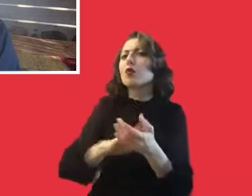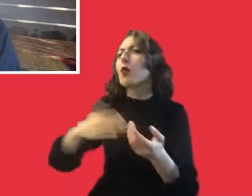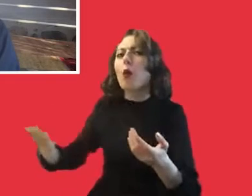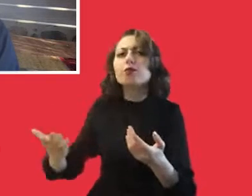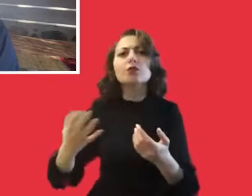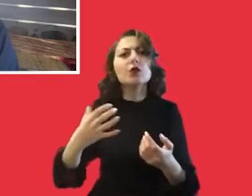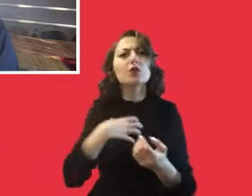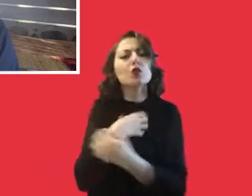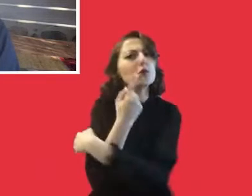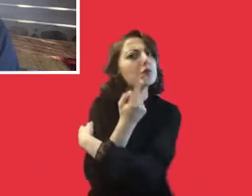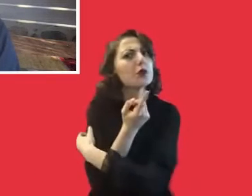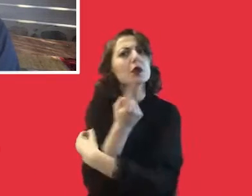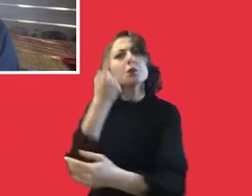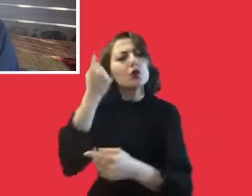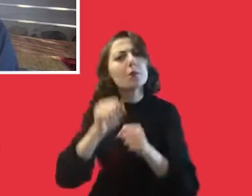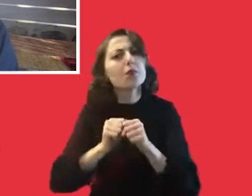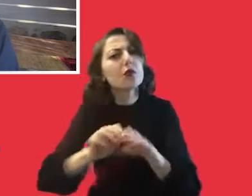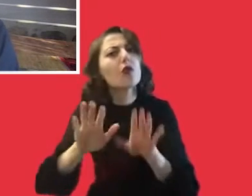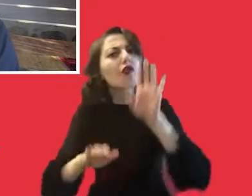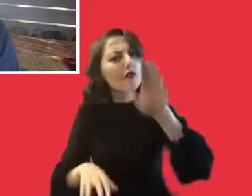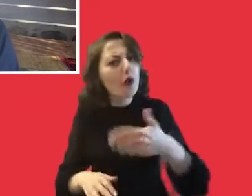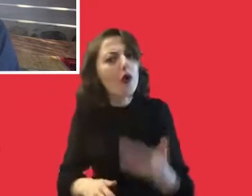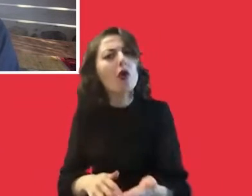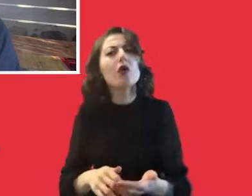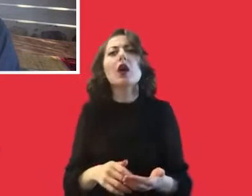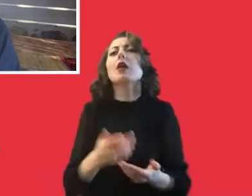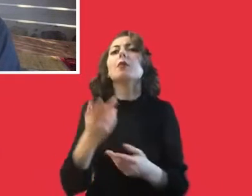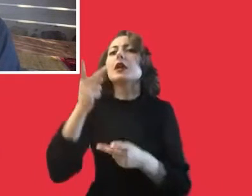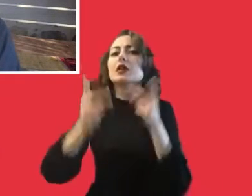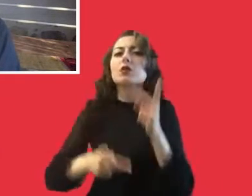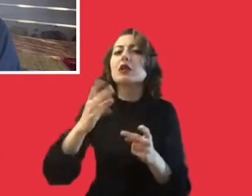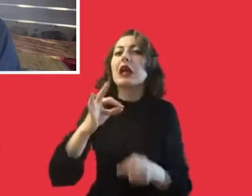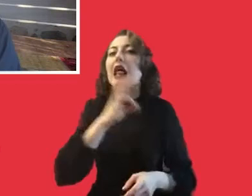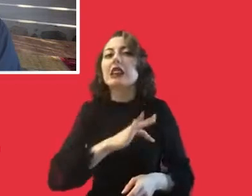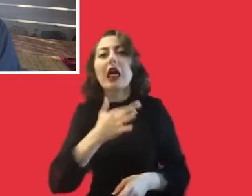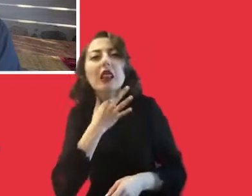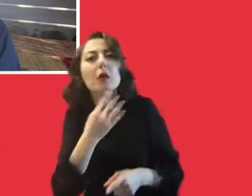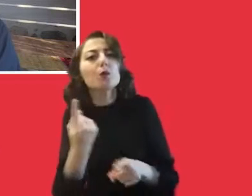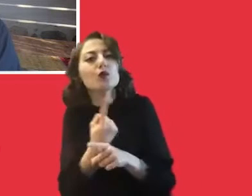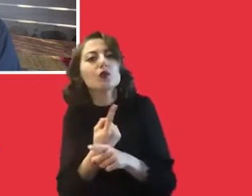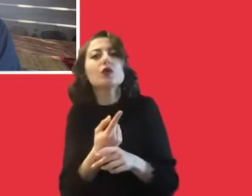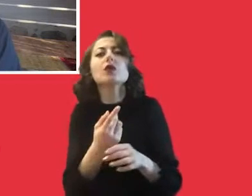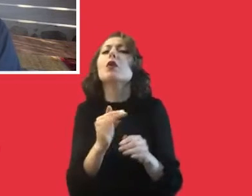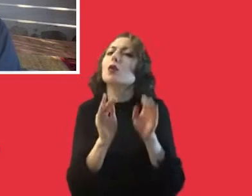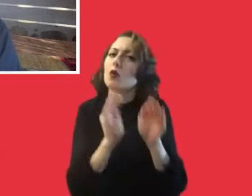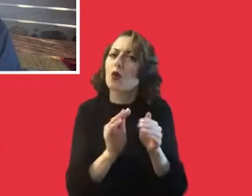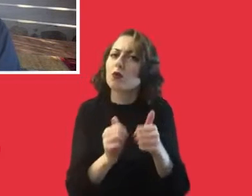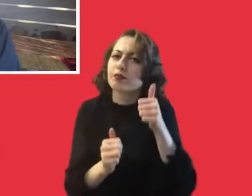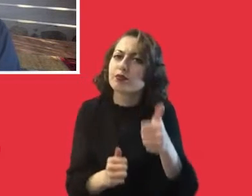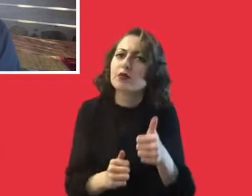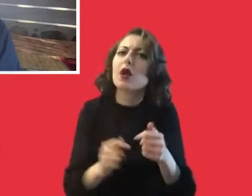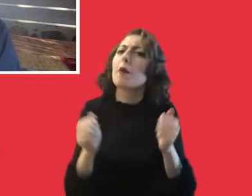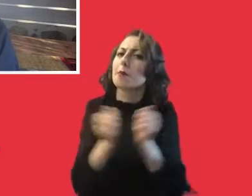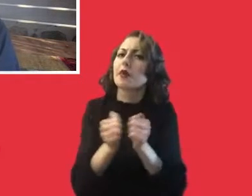so let's say that if they're quitting a job and they can just find a job, and whenever they need something else, we are definitely supporting